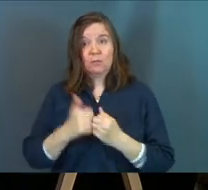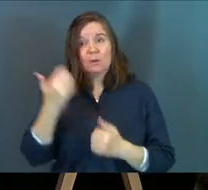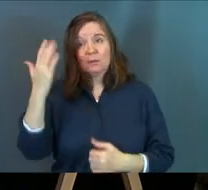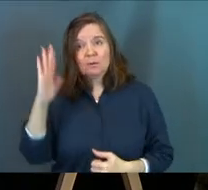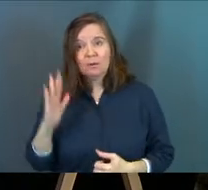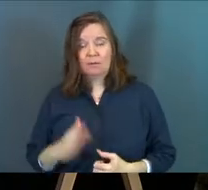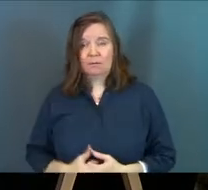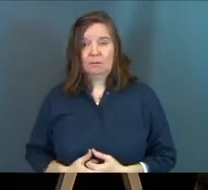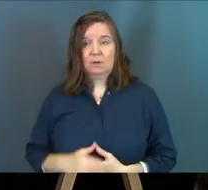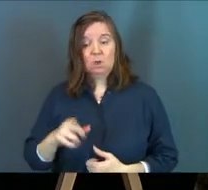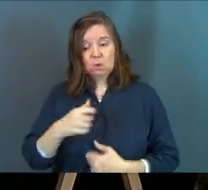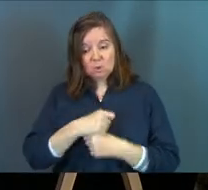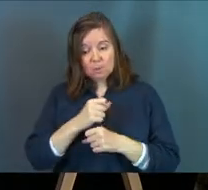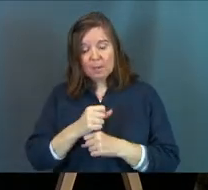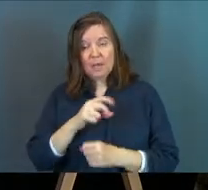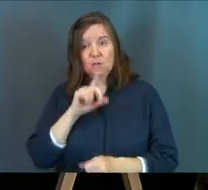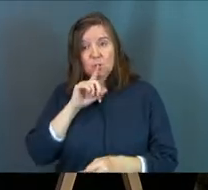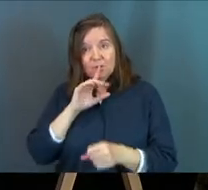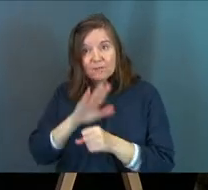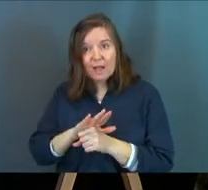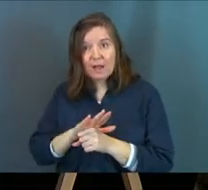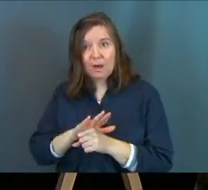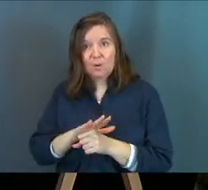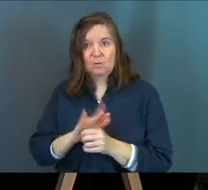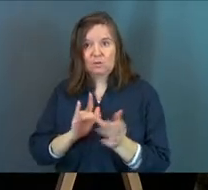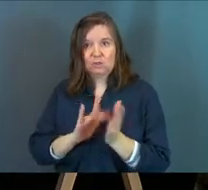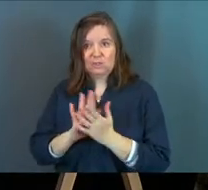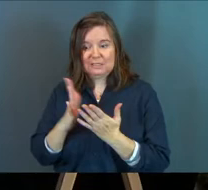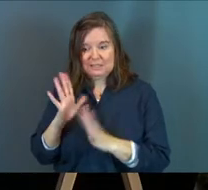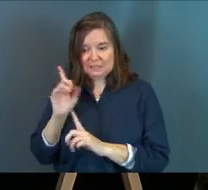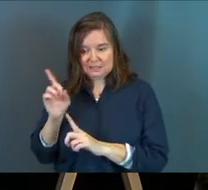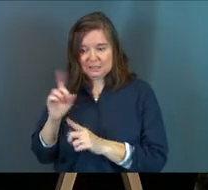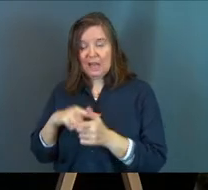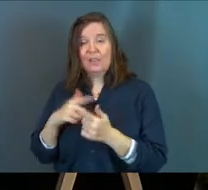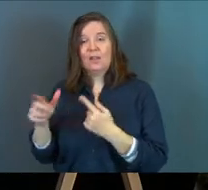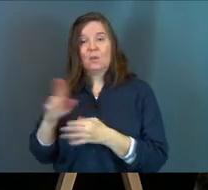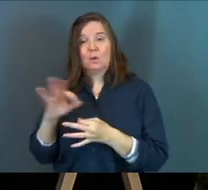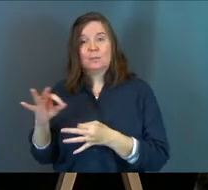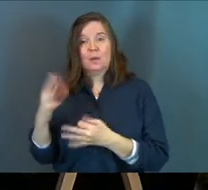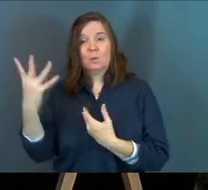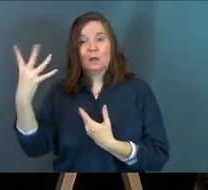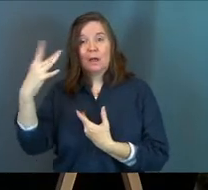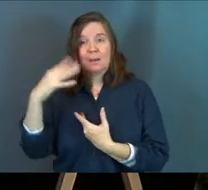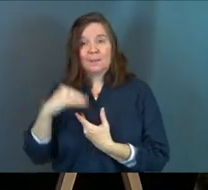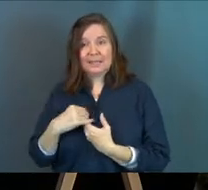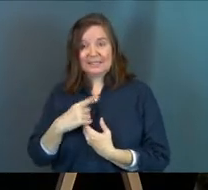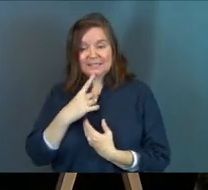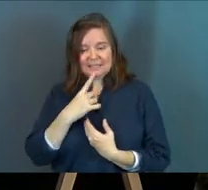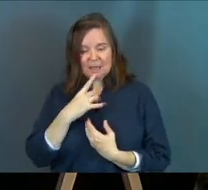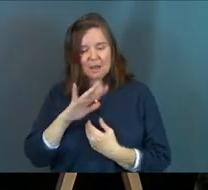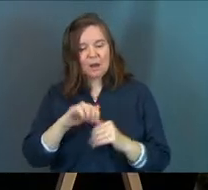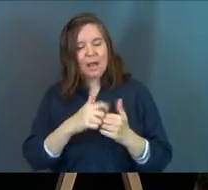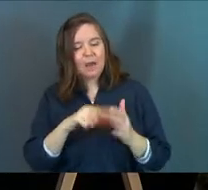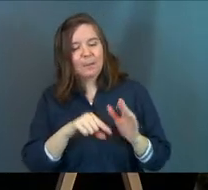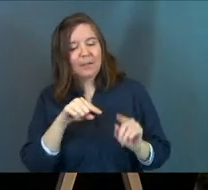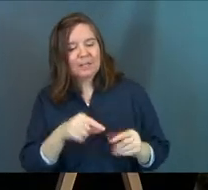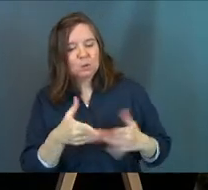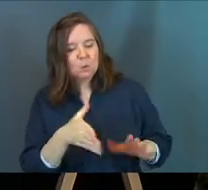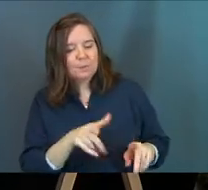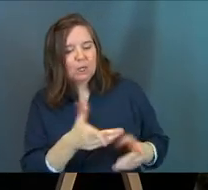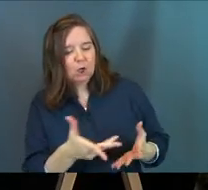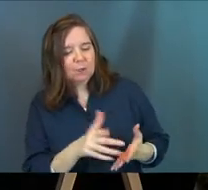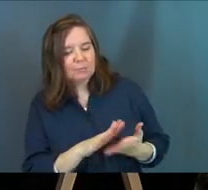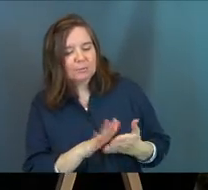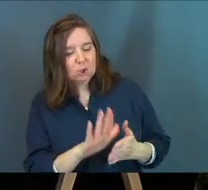God. You've made your vow to Jesus. And then the Holy Spirit is going to come in and say, "How about this room